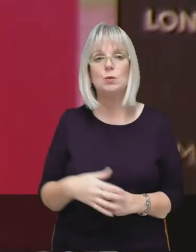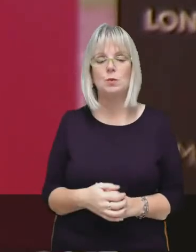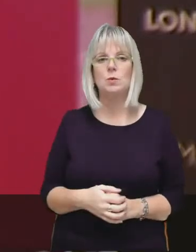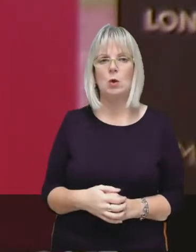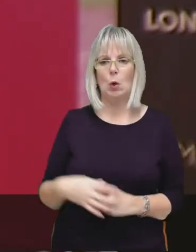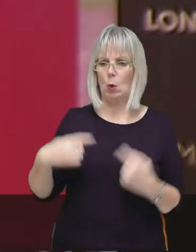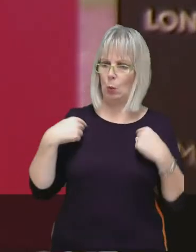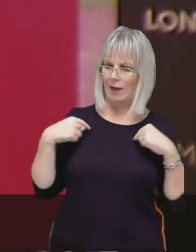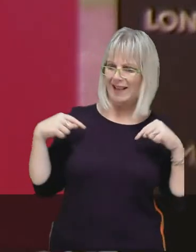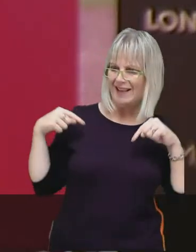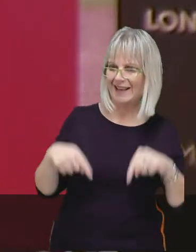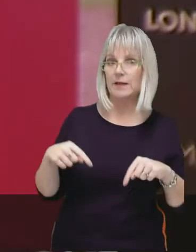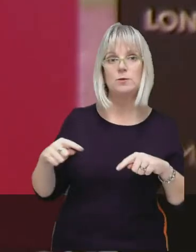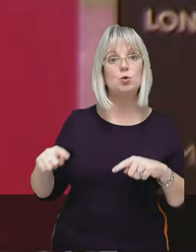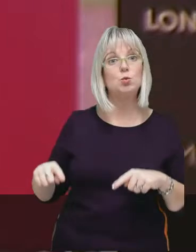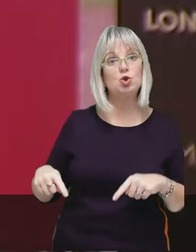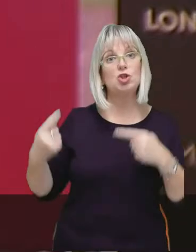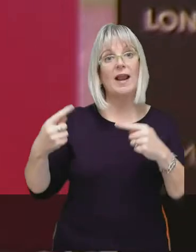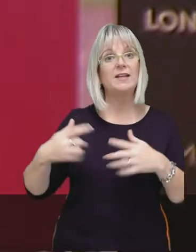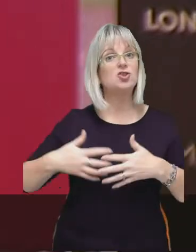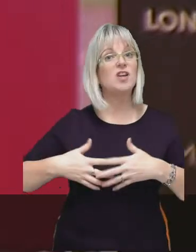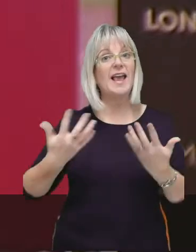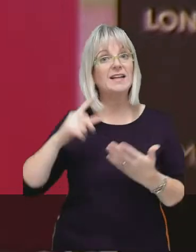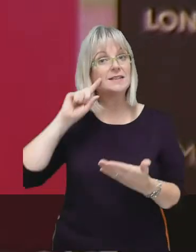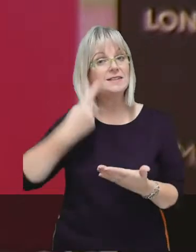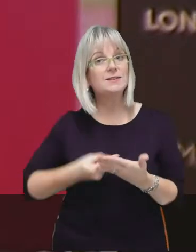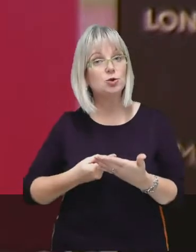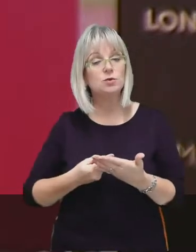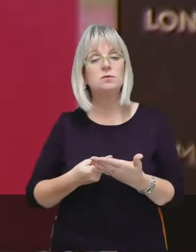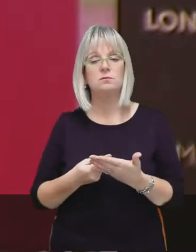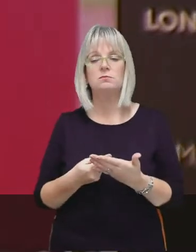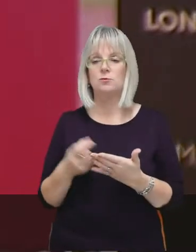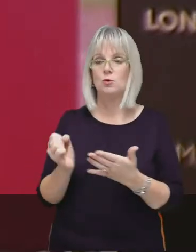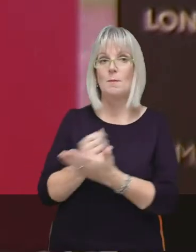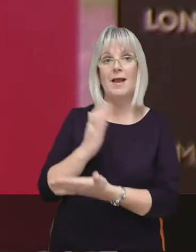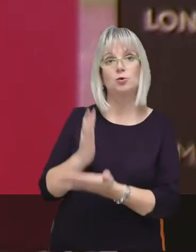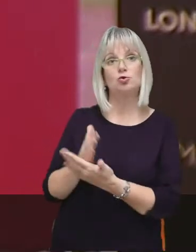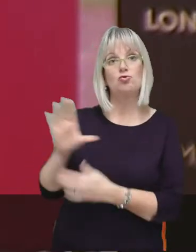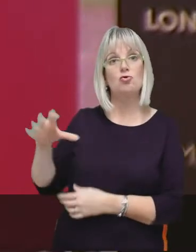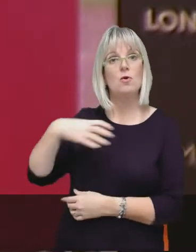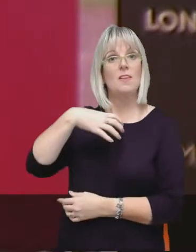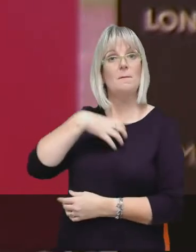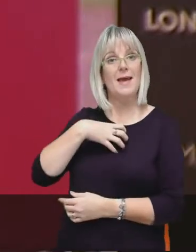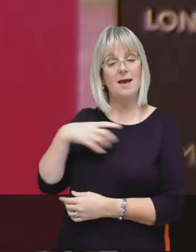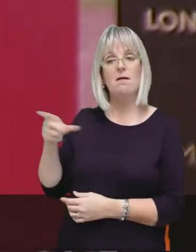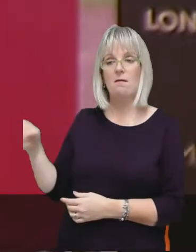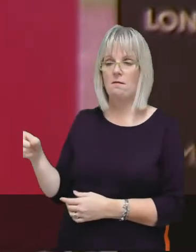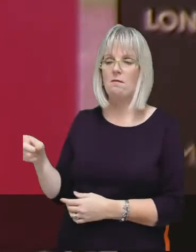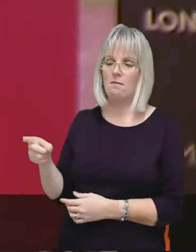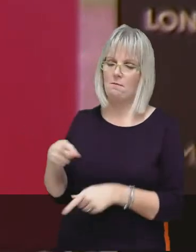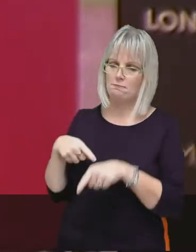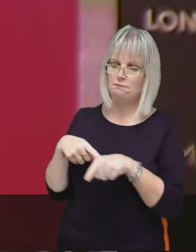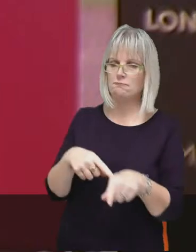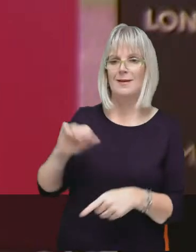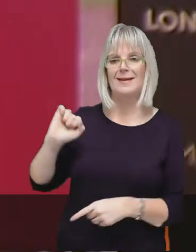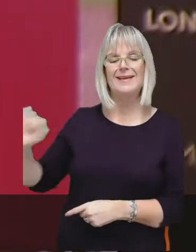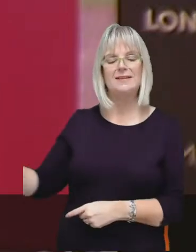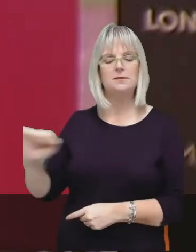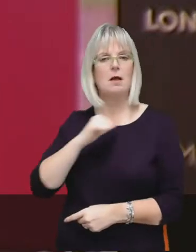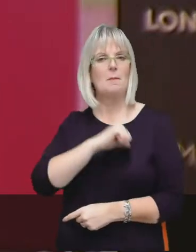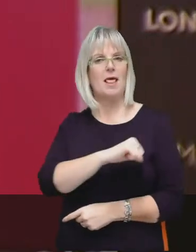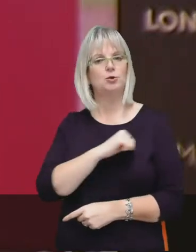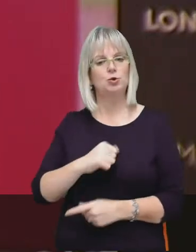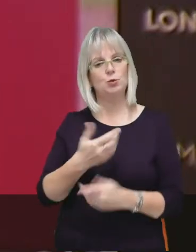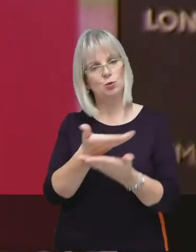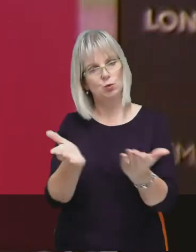where appropriate, and to make sure that he fulfills his pledges made to Londoners. That's